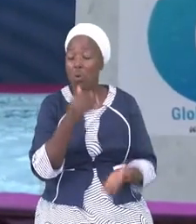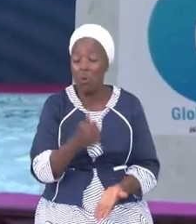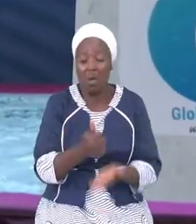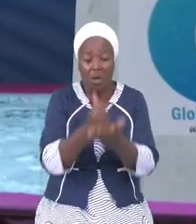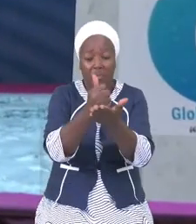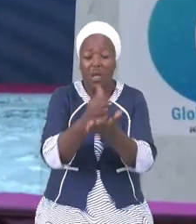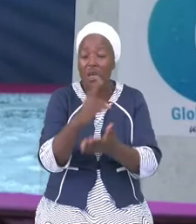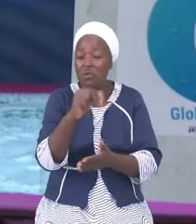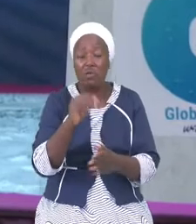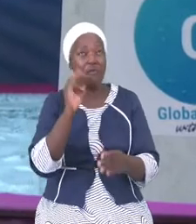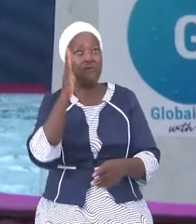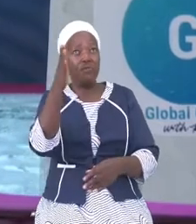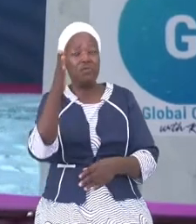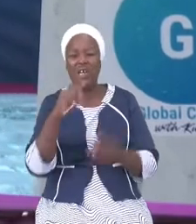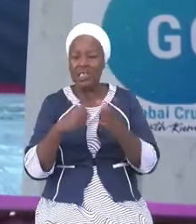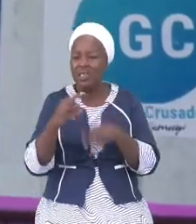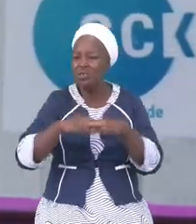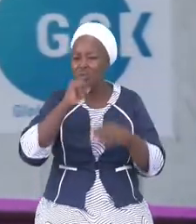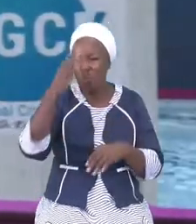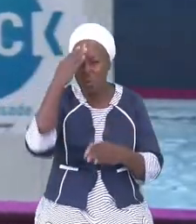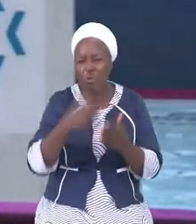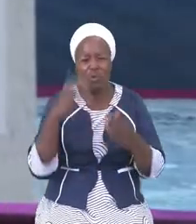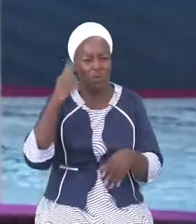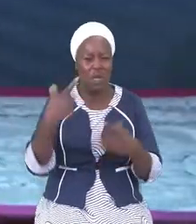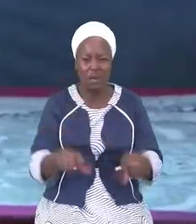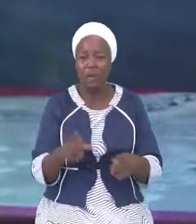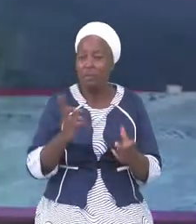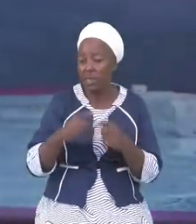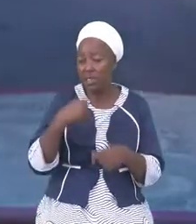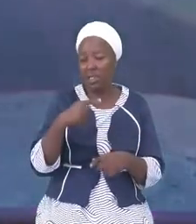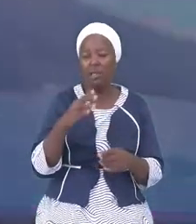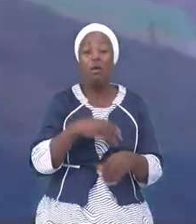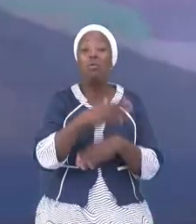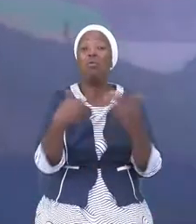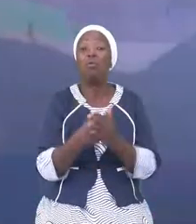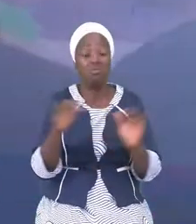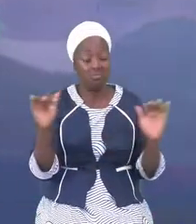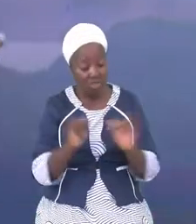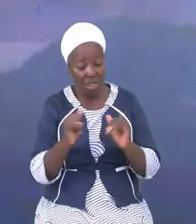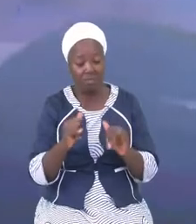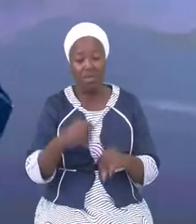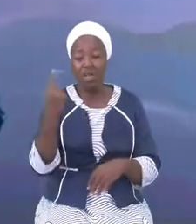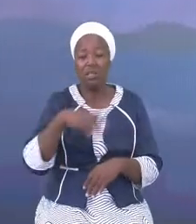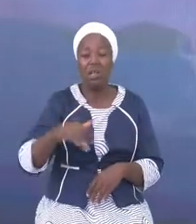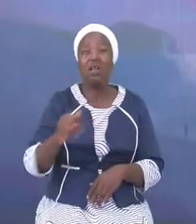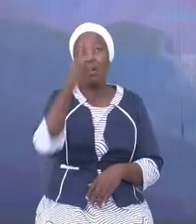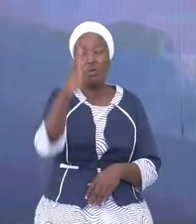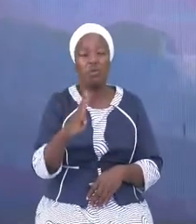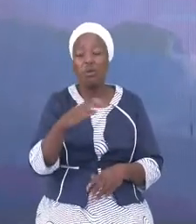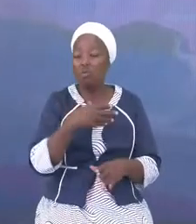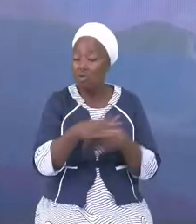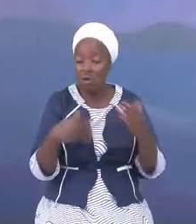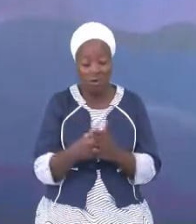no future. And he didn't know what will happen. But he said, all the same, the eternal God, all the same,